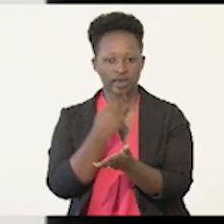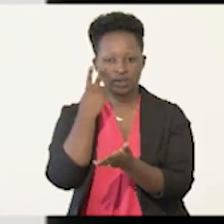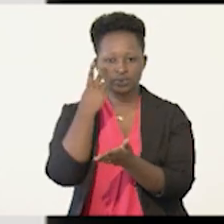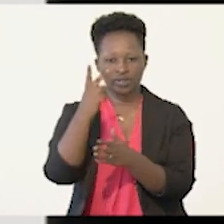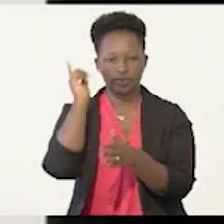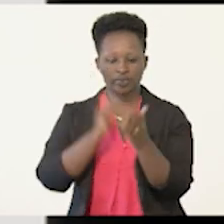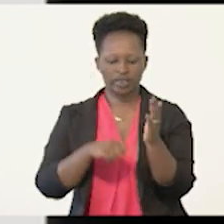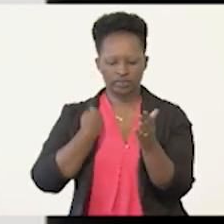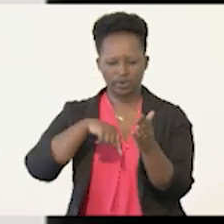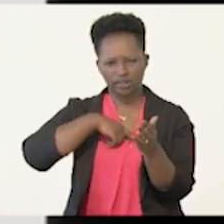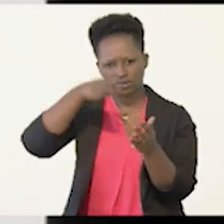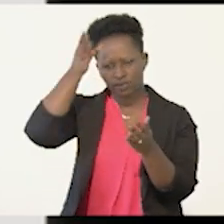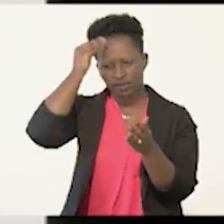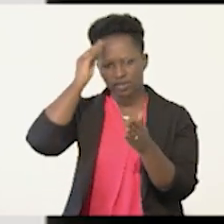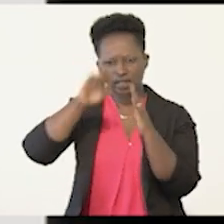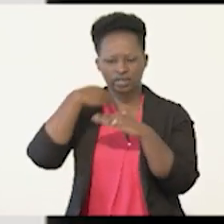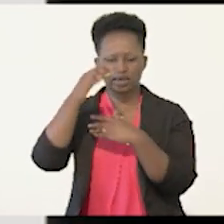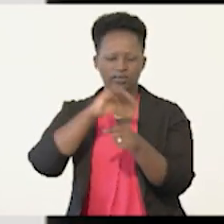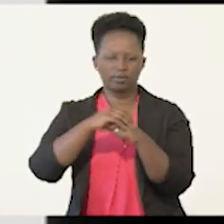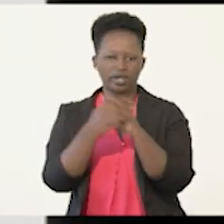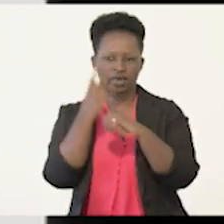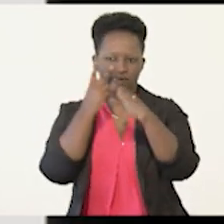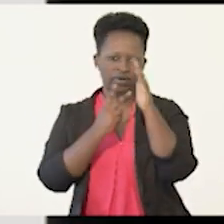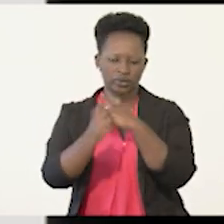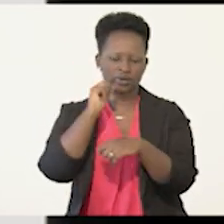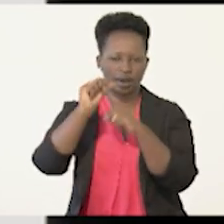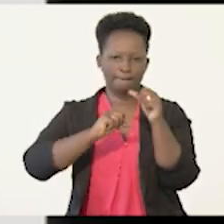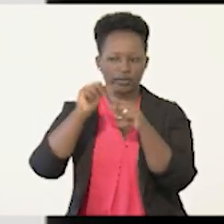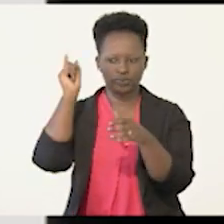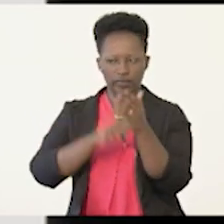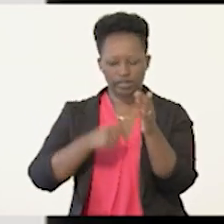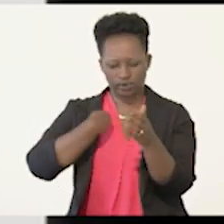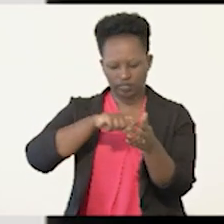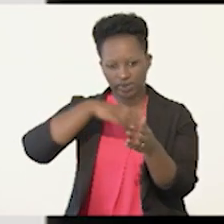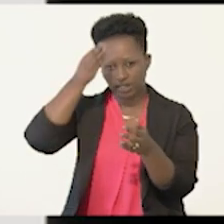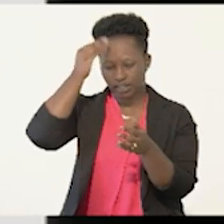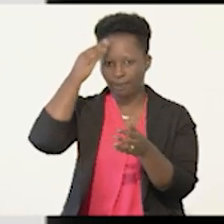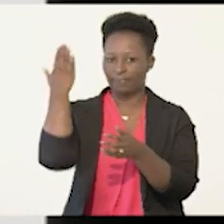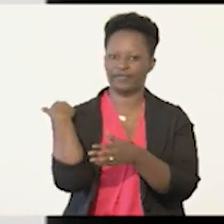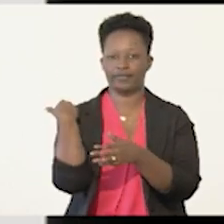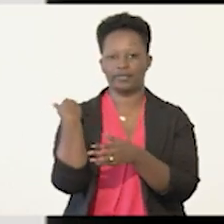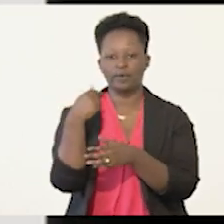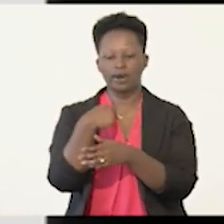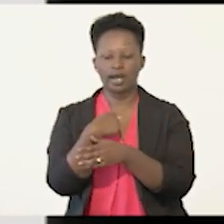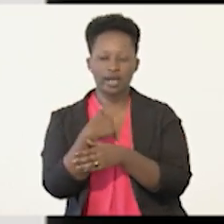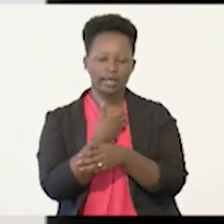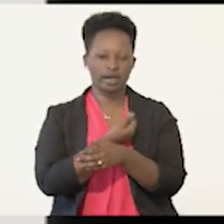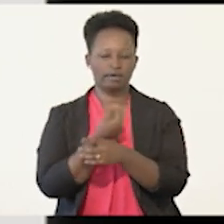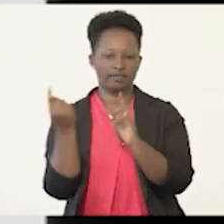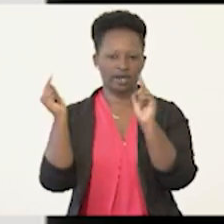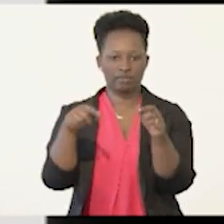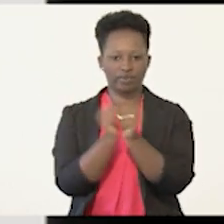at what we covered, then we make a revision on what we covered previously. So I have come with